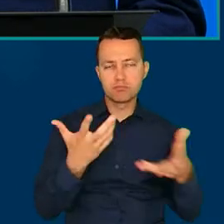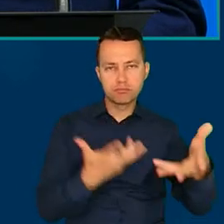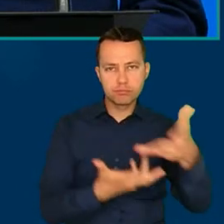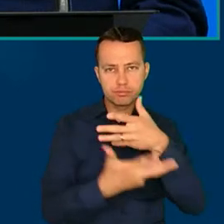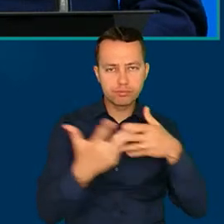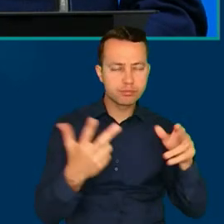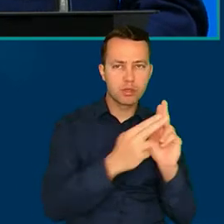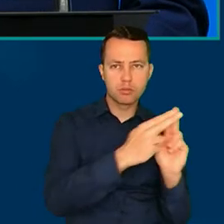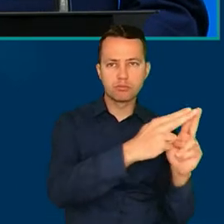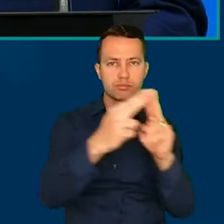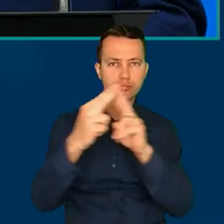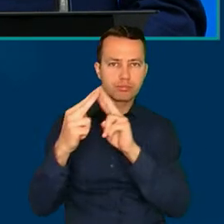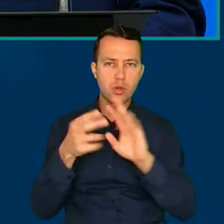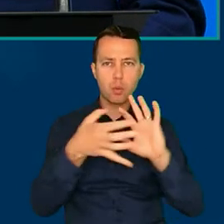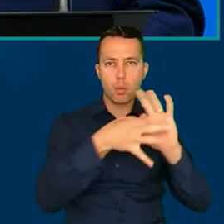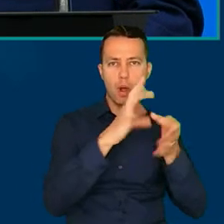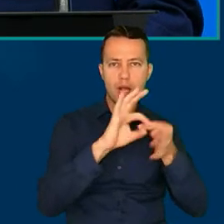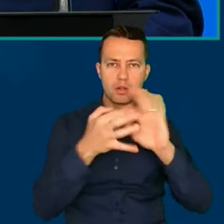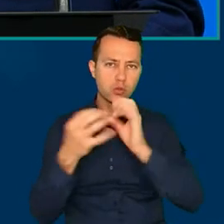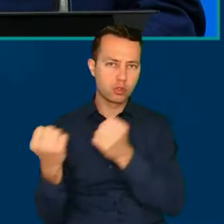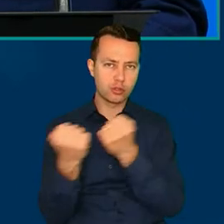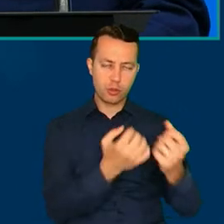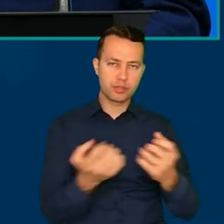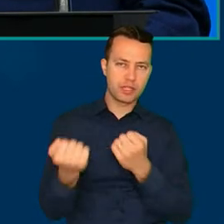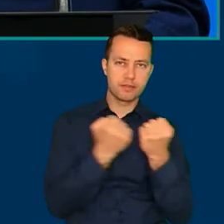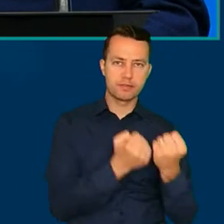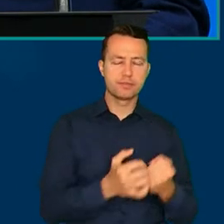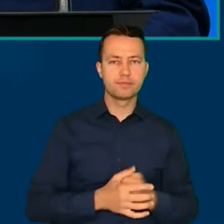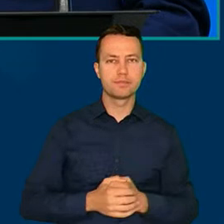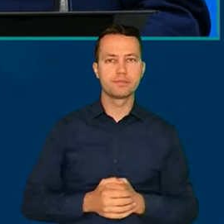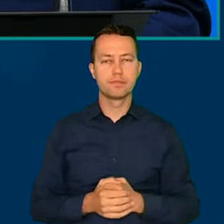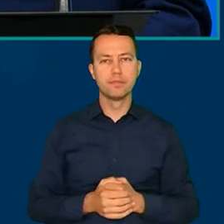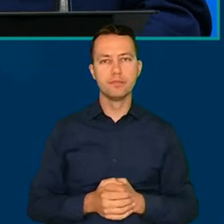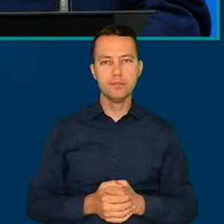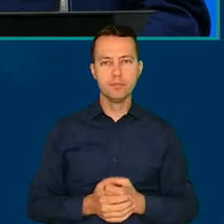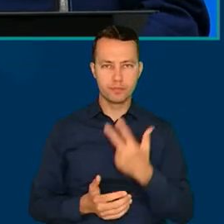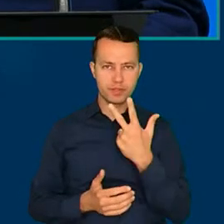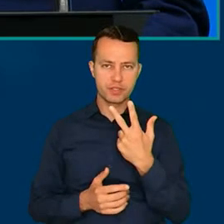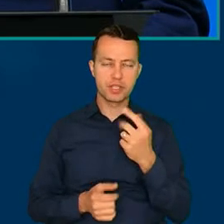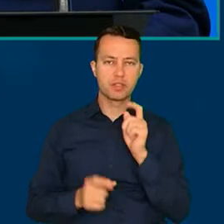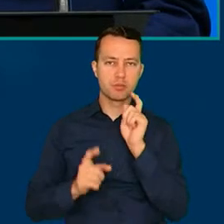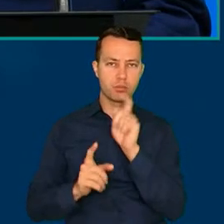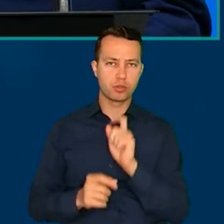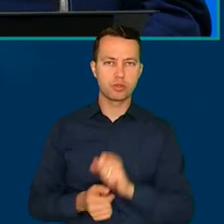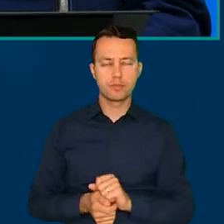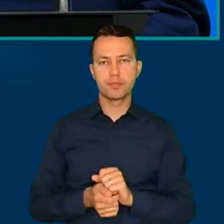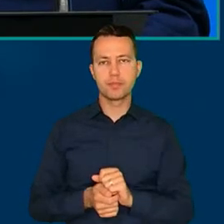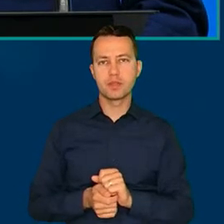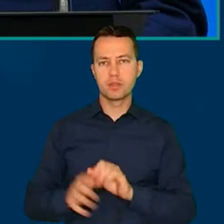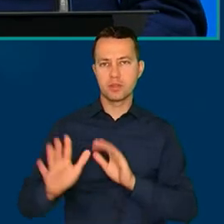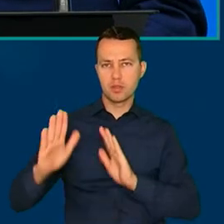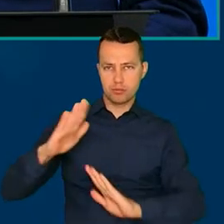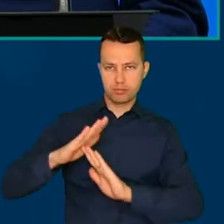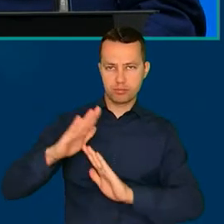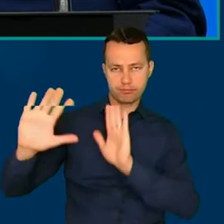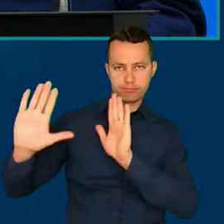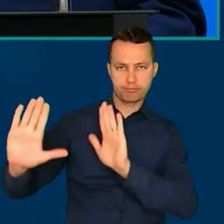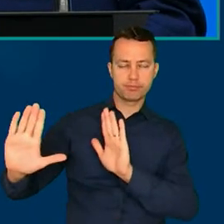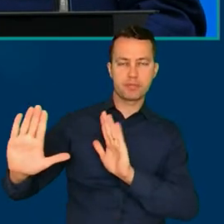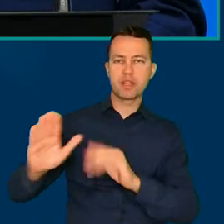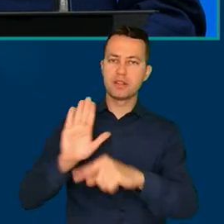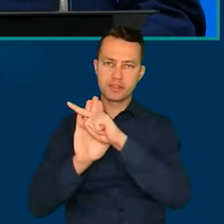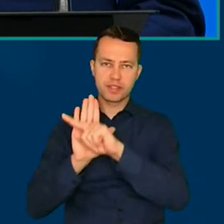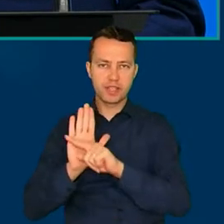connected through business relations, the supply chain. That is step 3. Step 3 sees, prevent